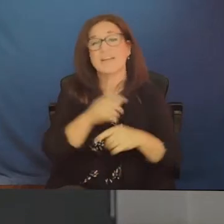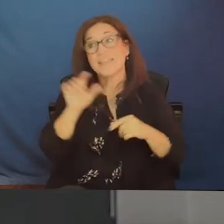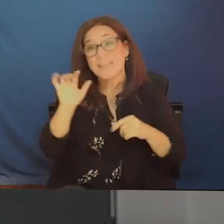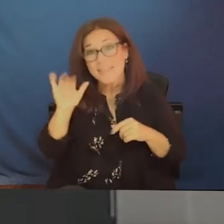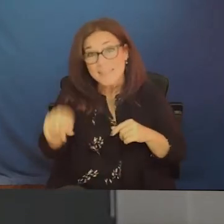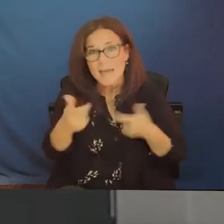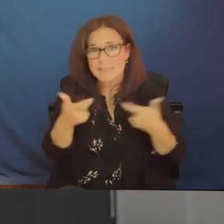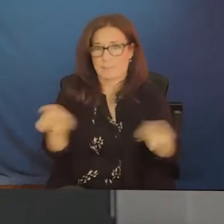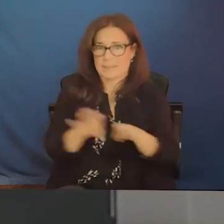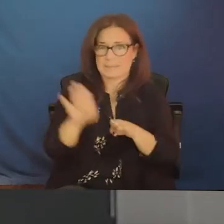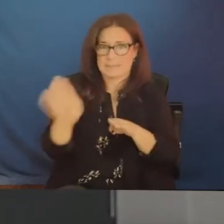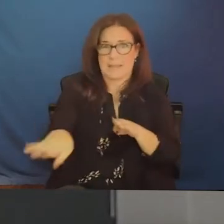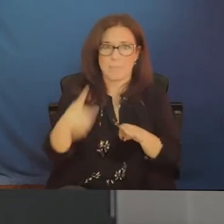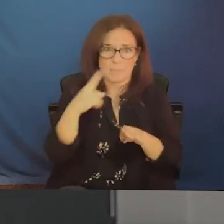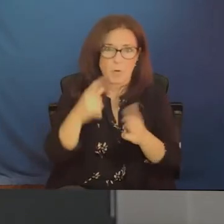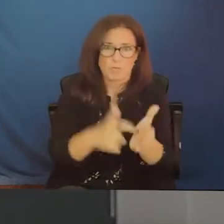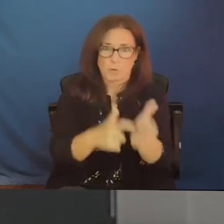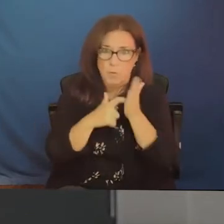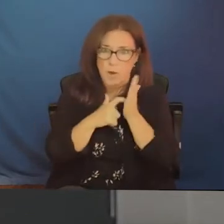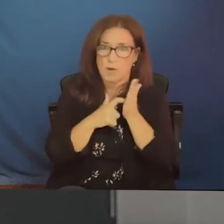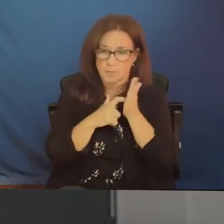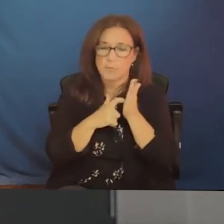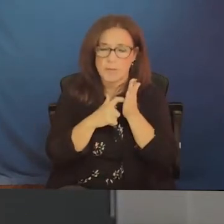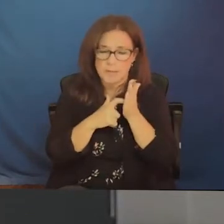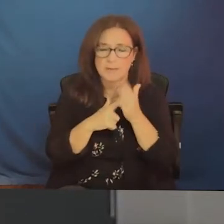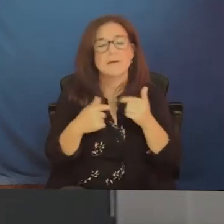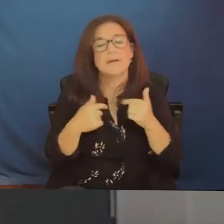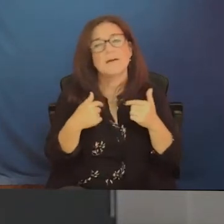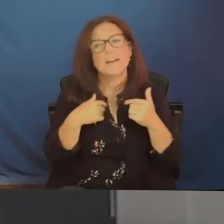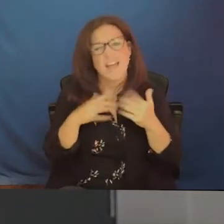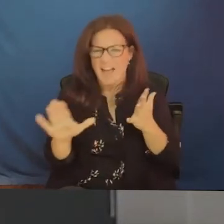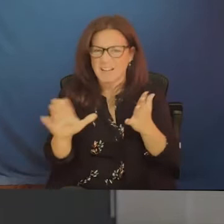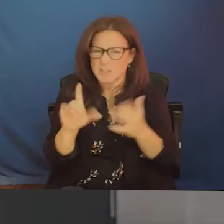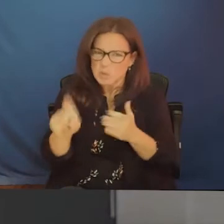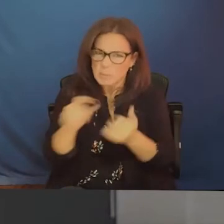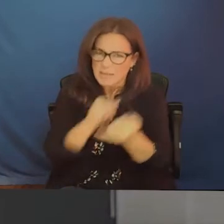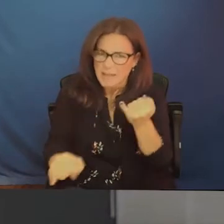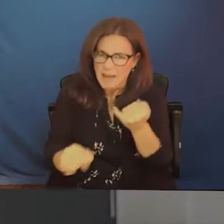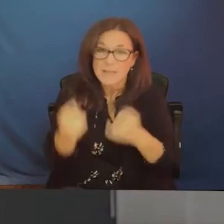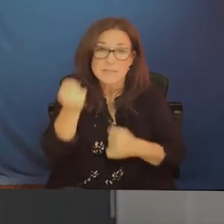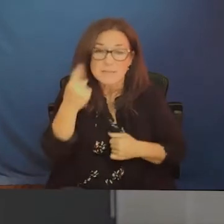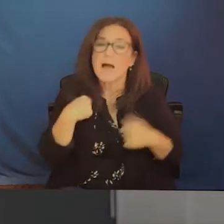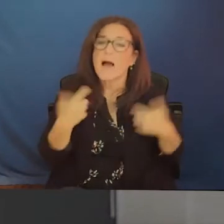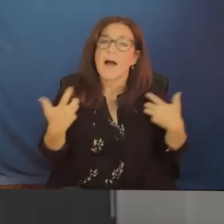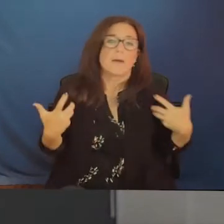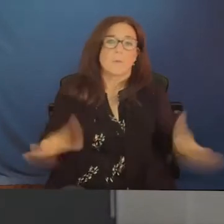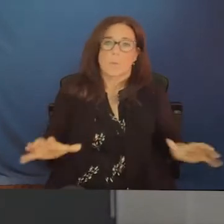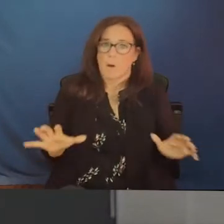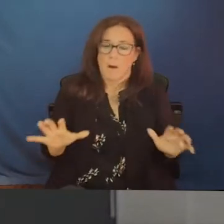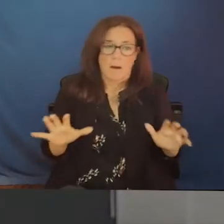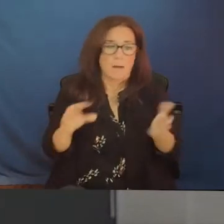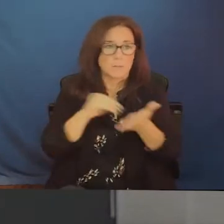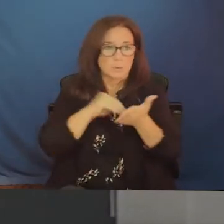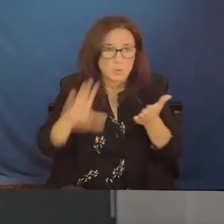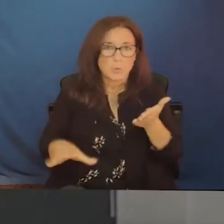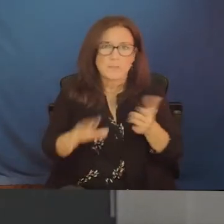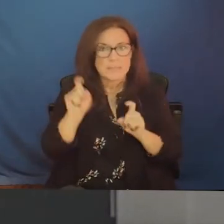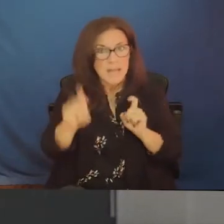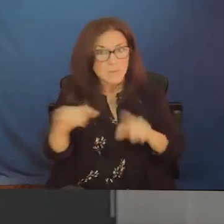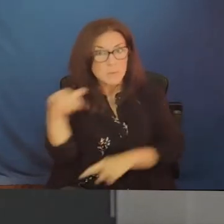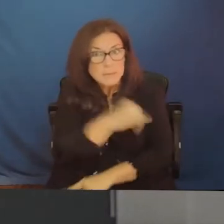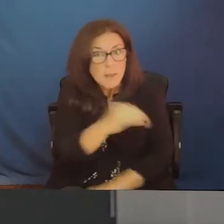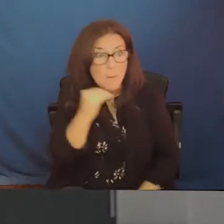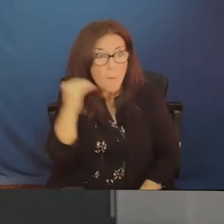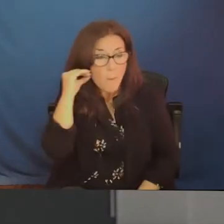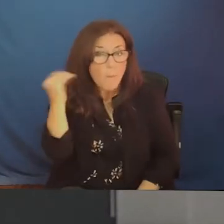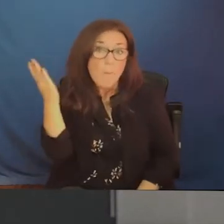last step, because we would hate to not have children back in school who